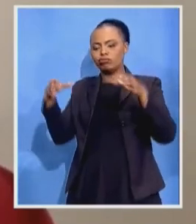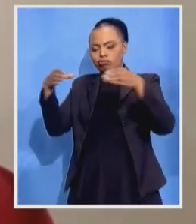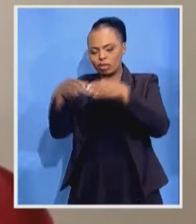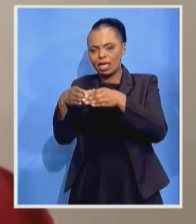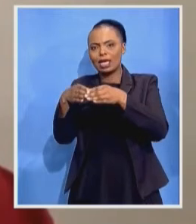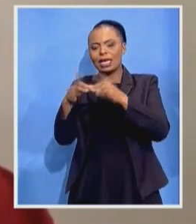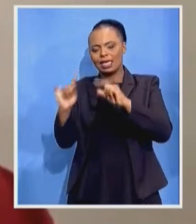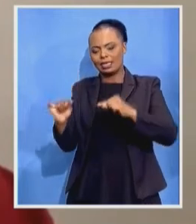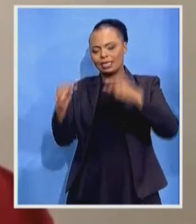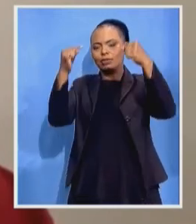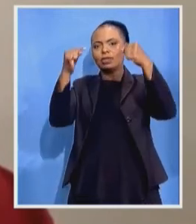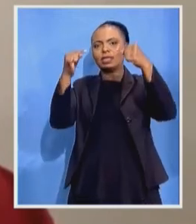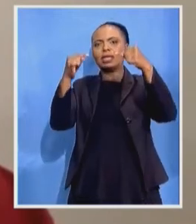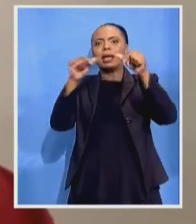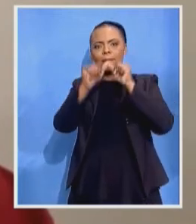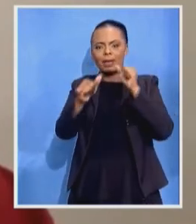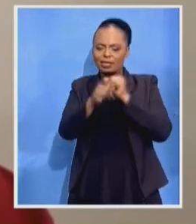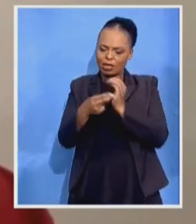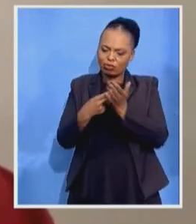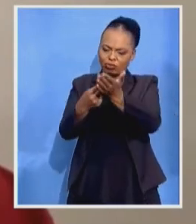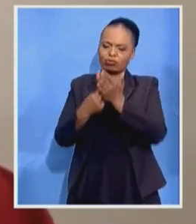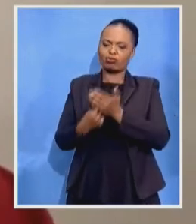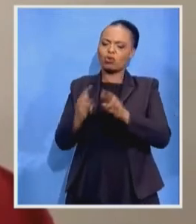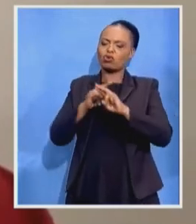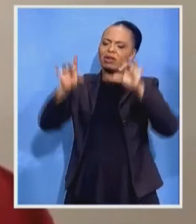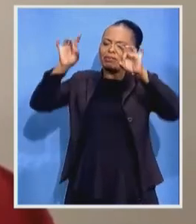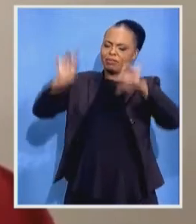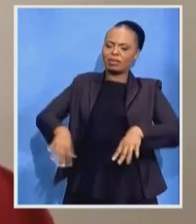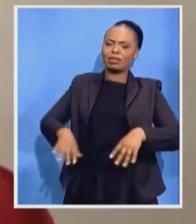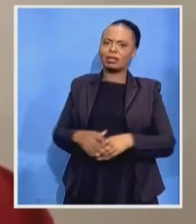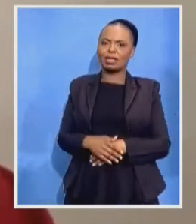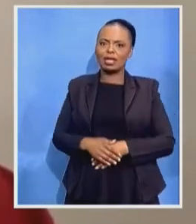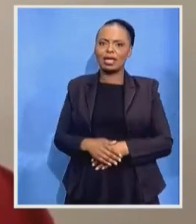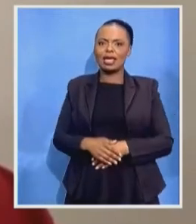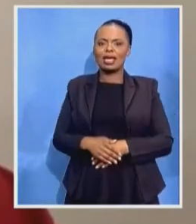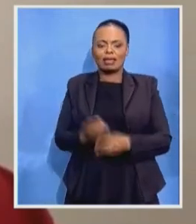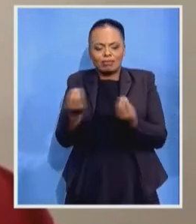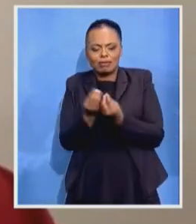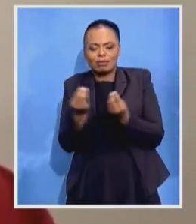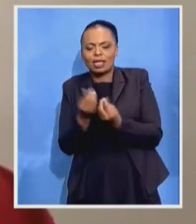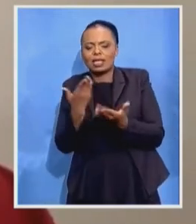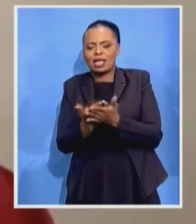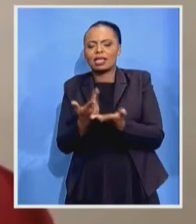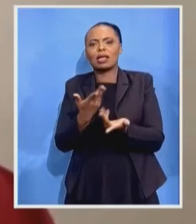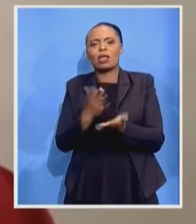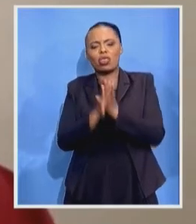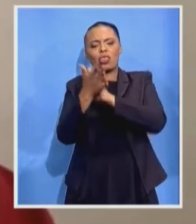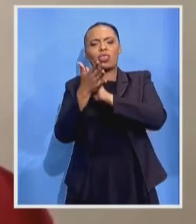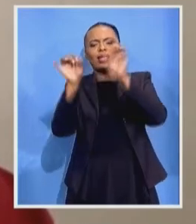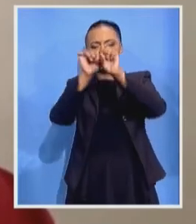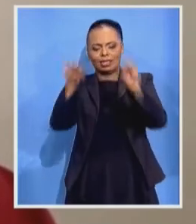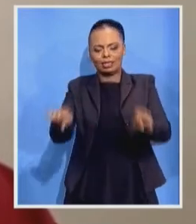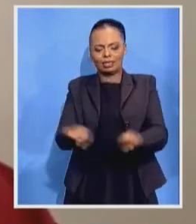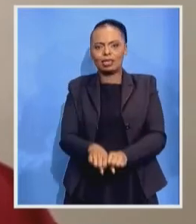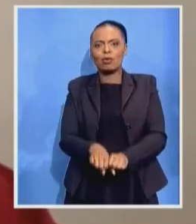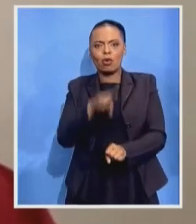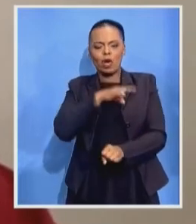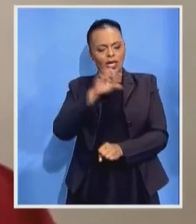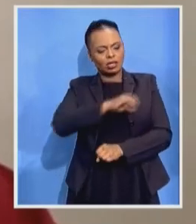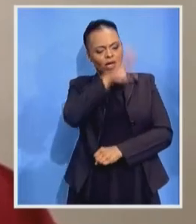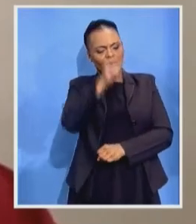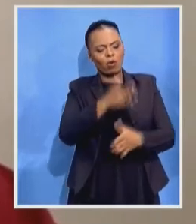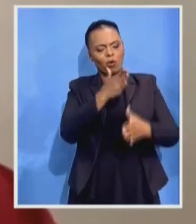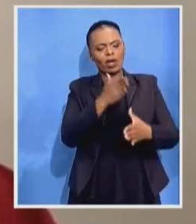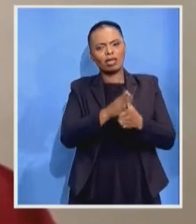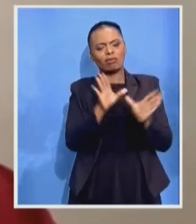on actions that threaten the collective bargaining system that South Africa's working class spent decades fighting for